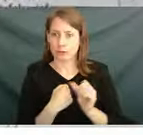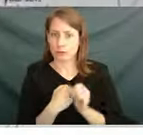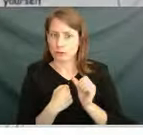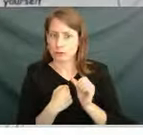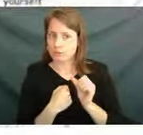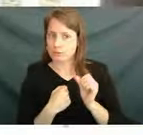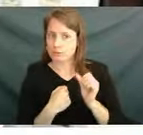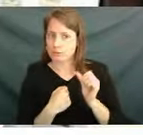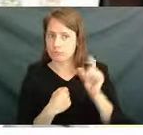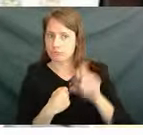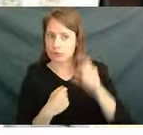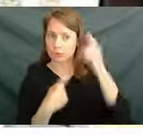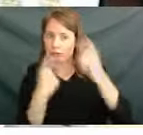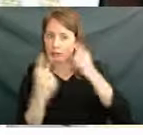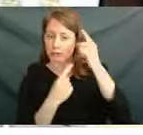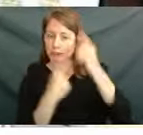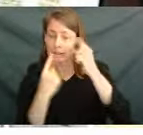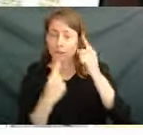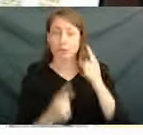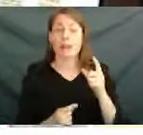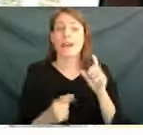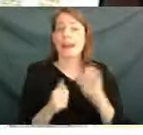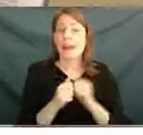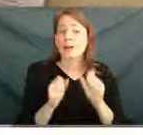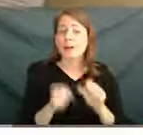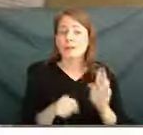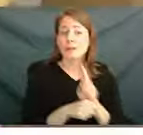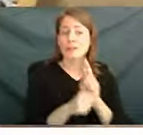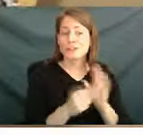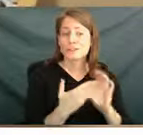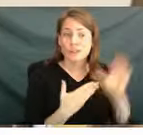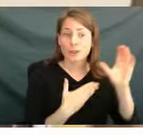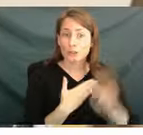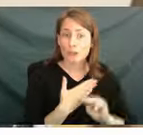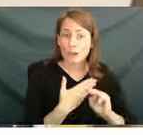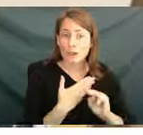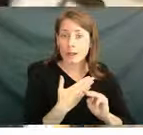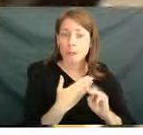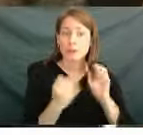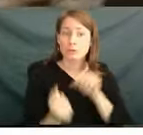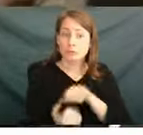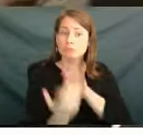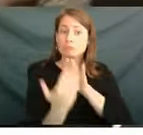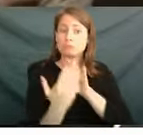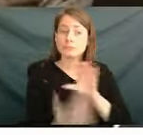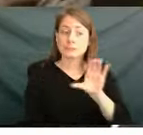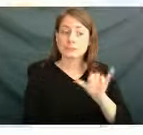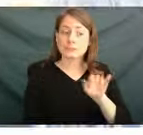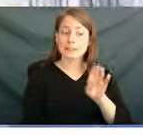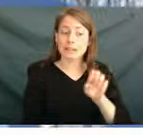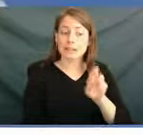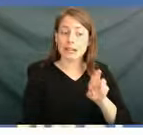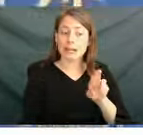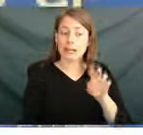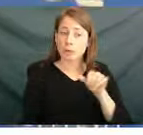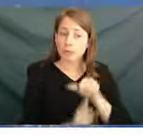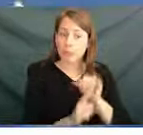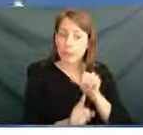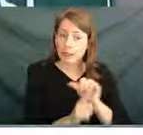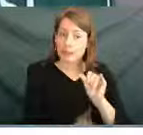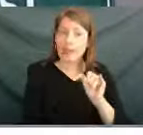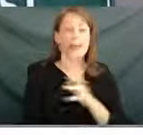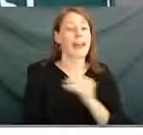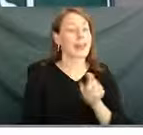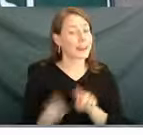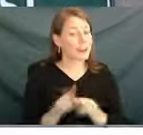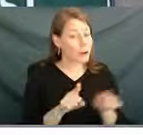by cyberbullying. We'll also be taking an overview of where teachers and schools can find help to deal with the problem. The